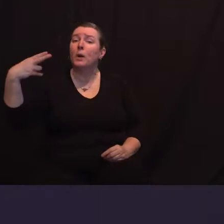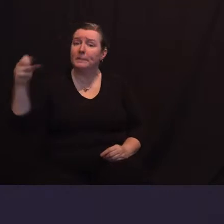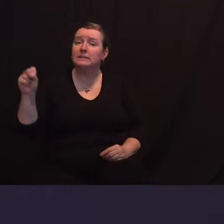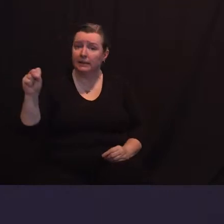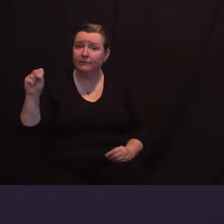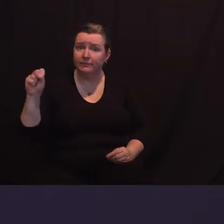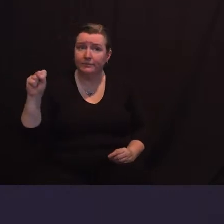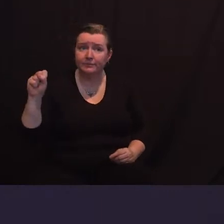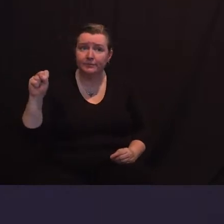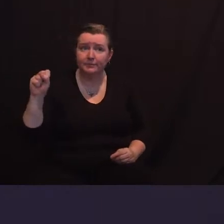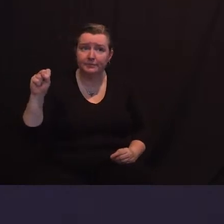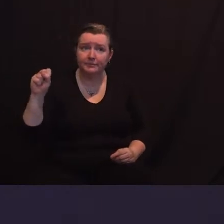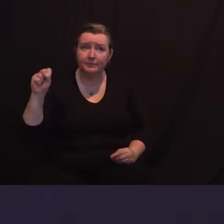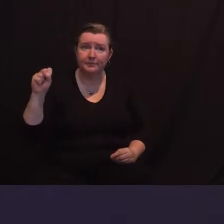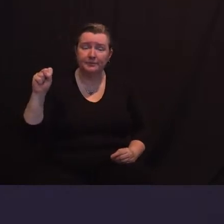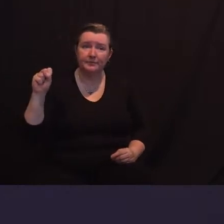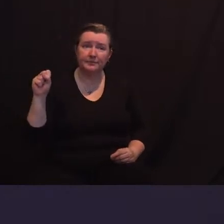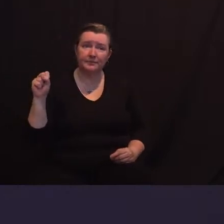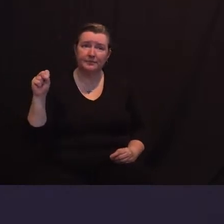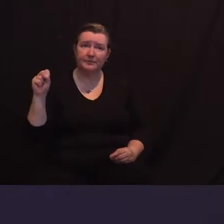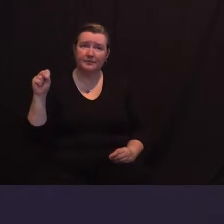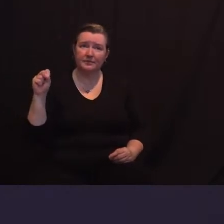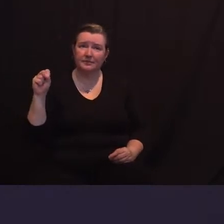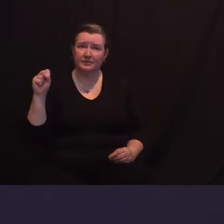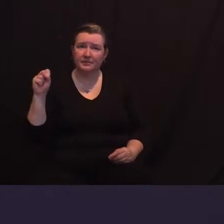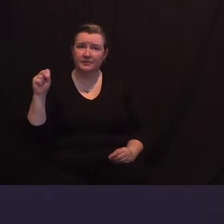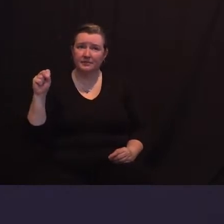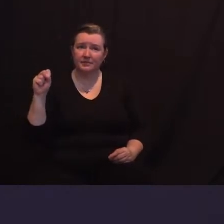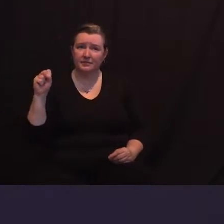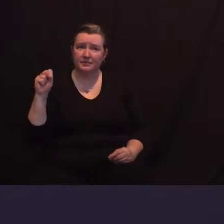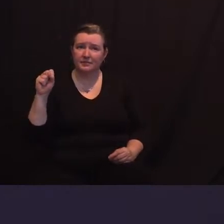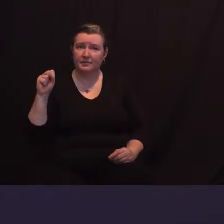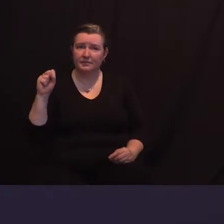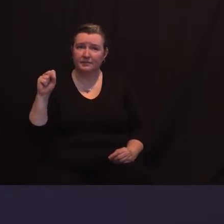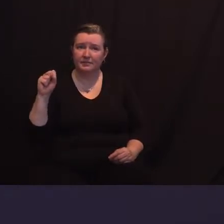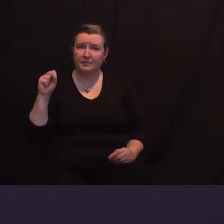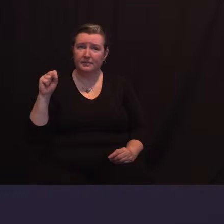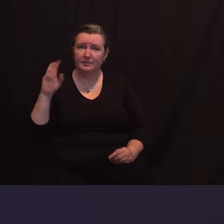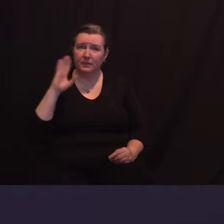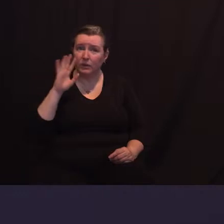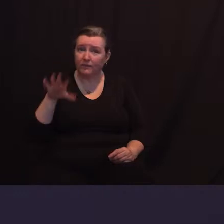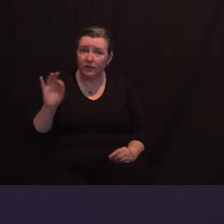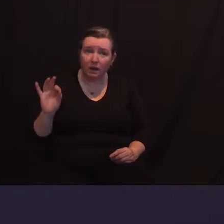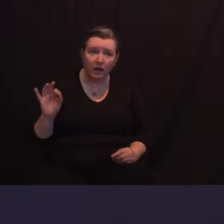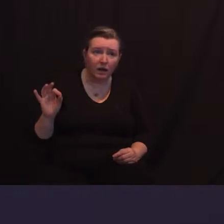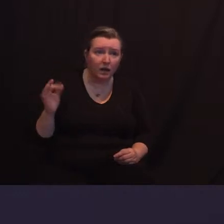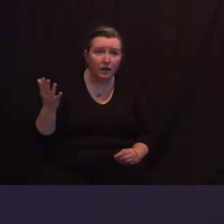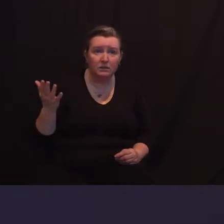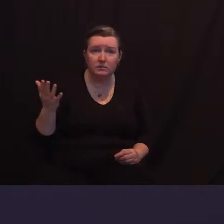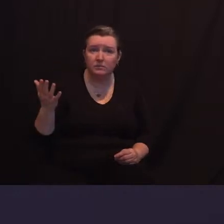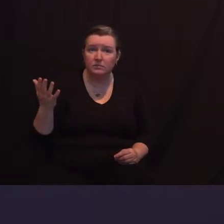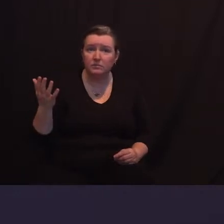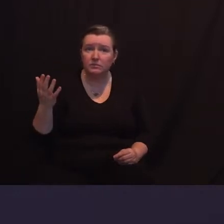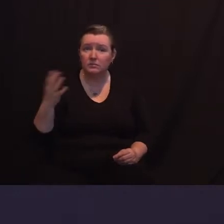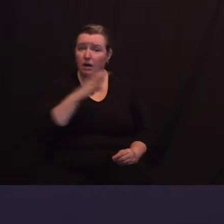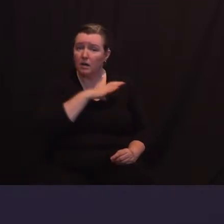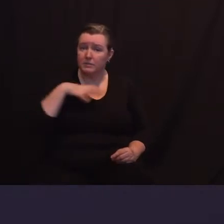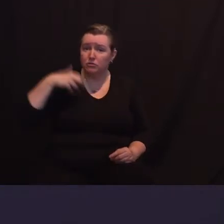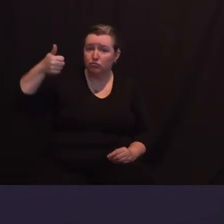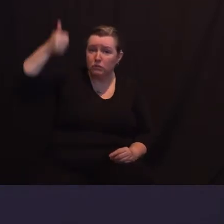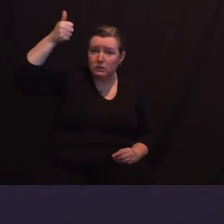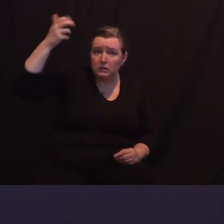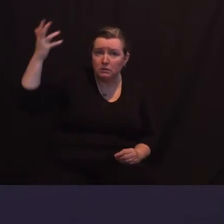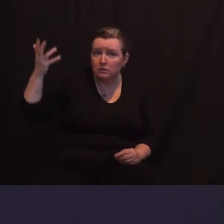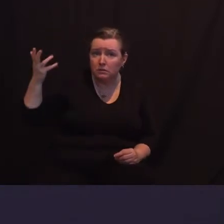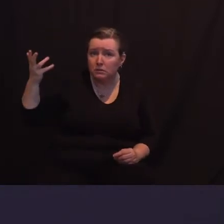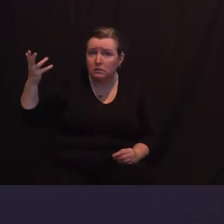nominating permanent commissioners there, and whether there's a reason you haven't nominated acting commissioners Sean LaTourette or